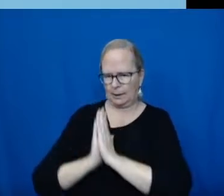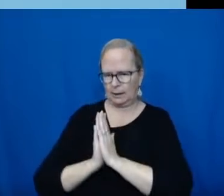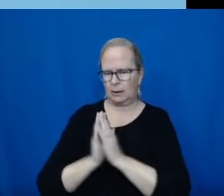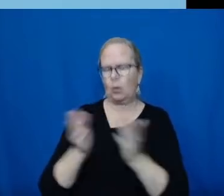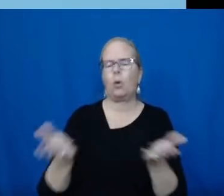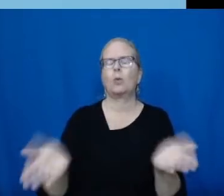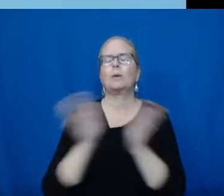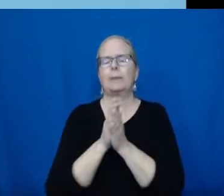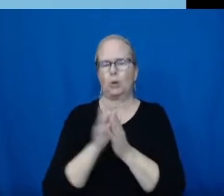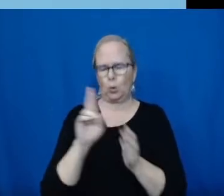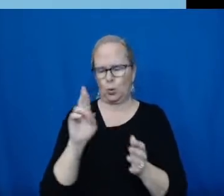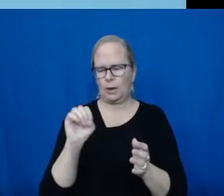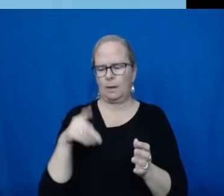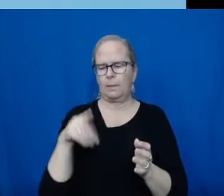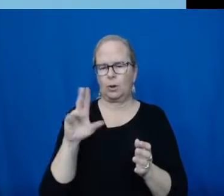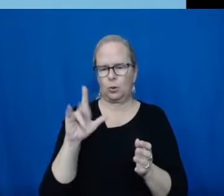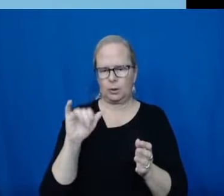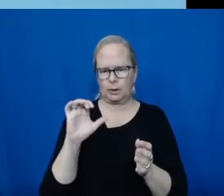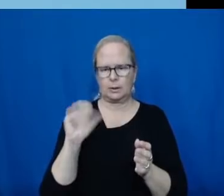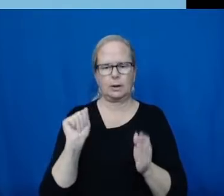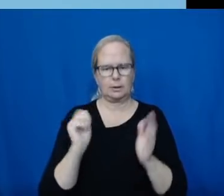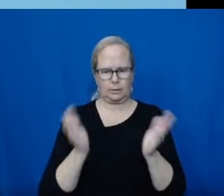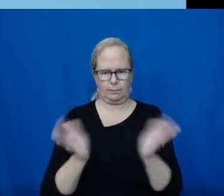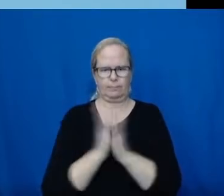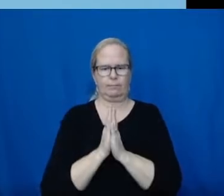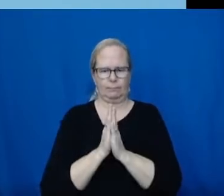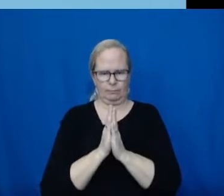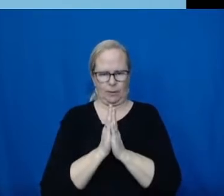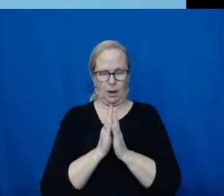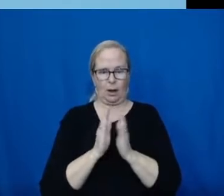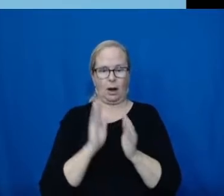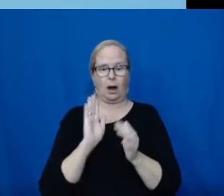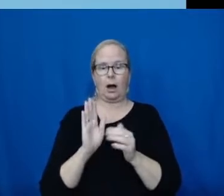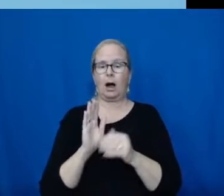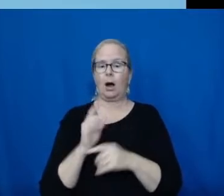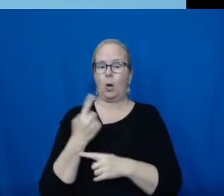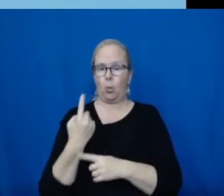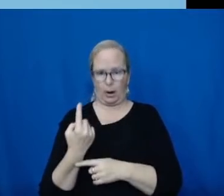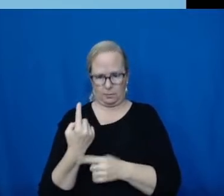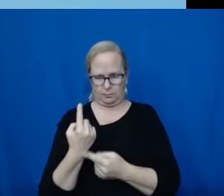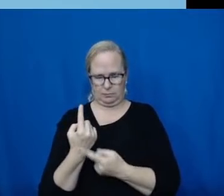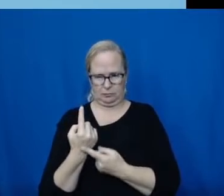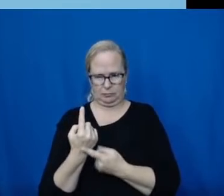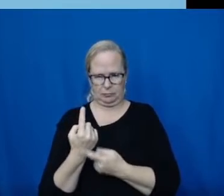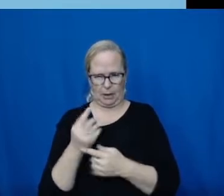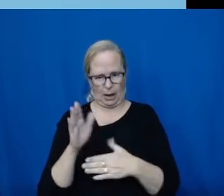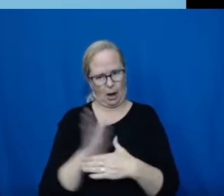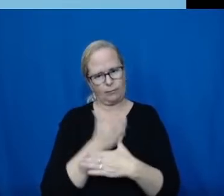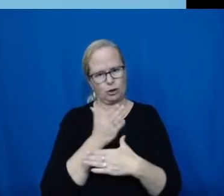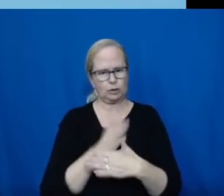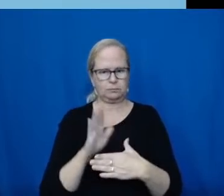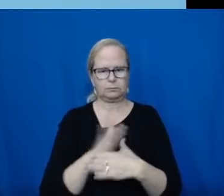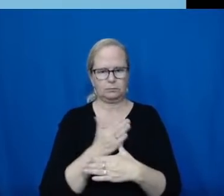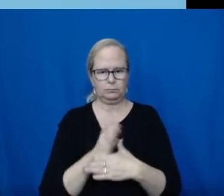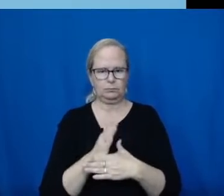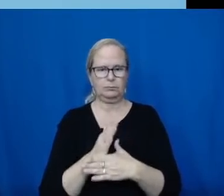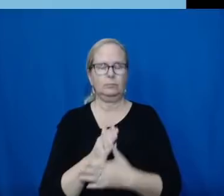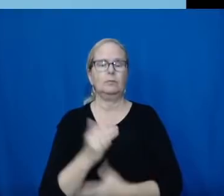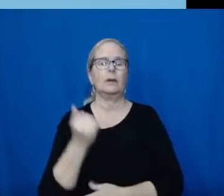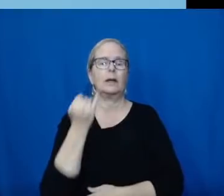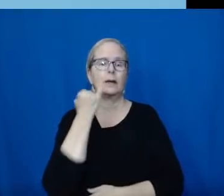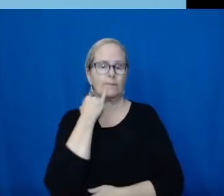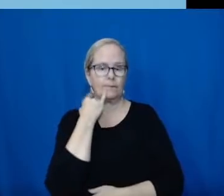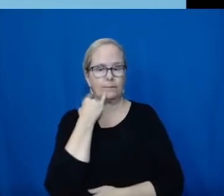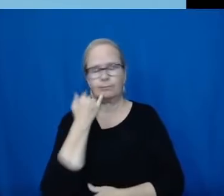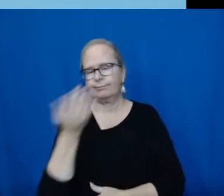is no vaccination and no public health measures. So basically, if it would be the life like it's 2018, then one person would